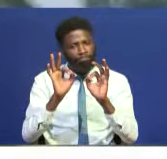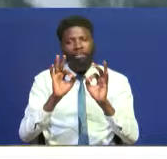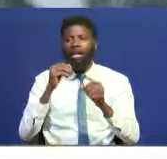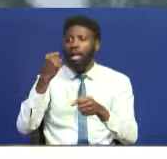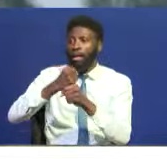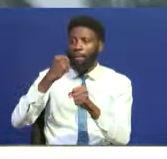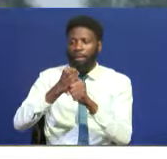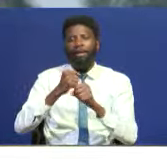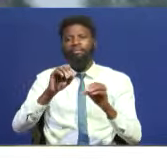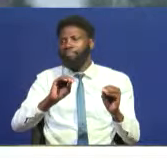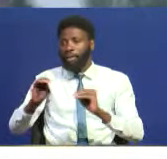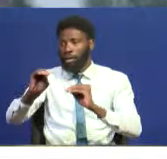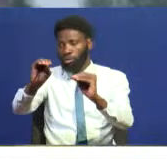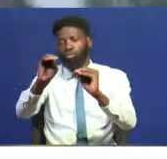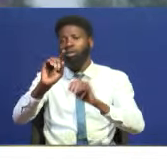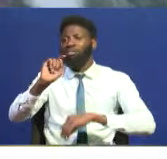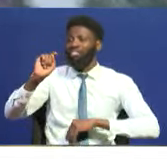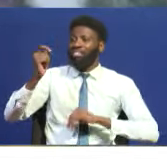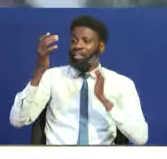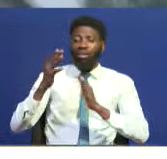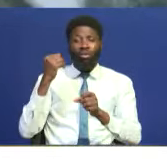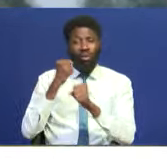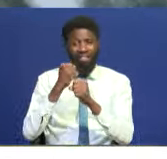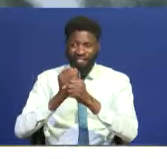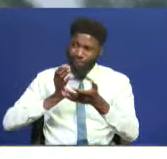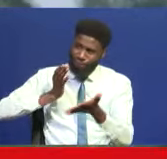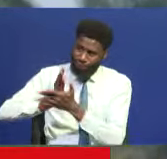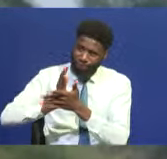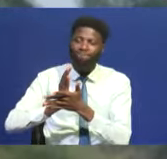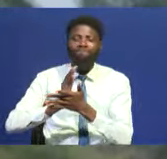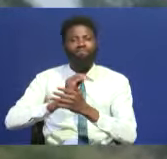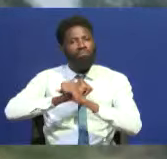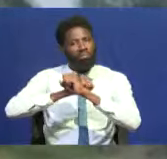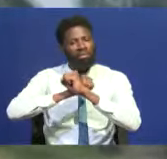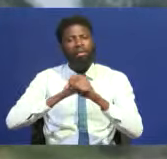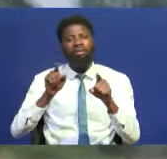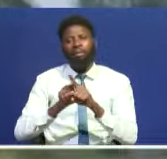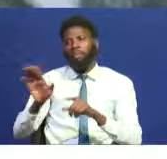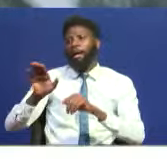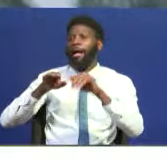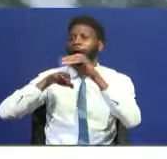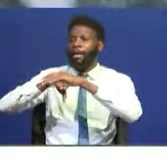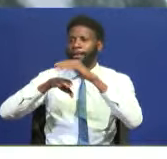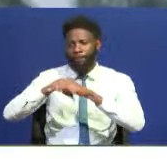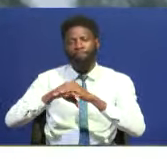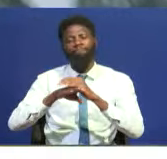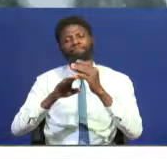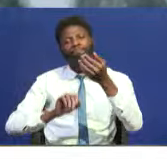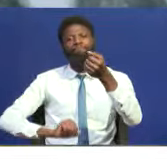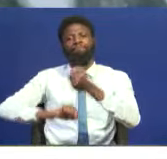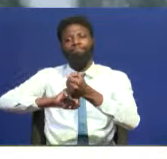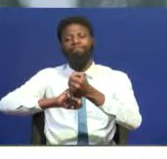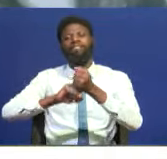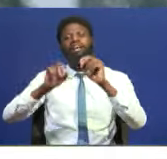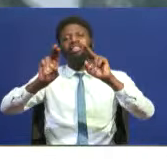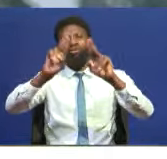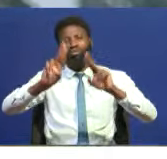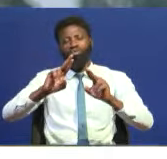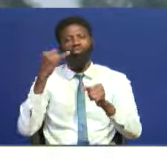migration, protecting Kenyan workers' rights and facilitating their access to international job